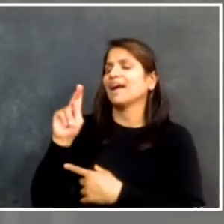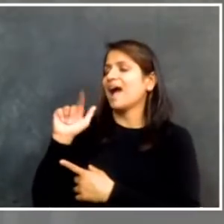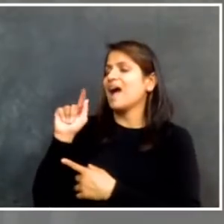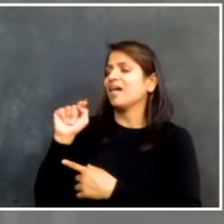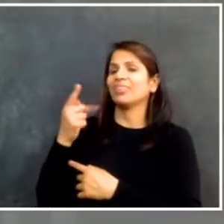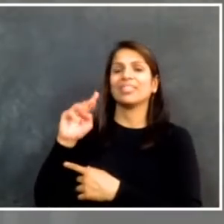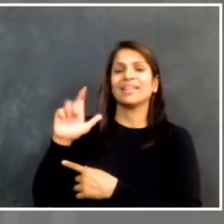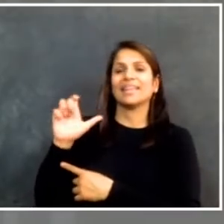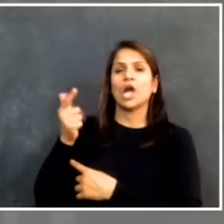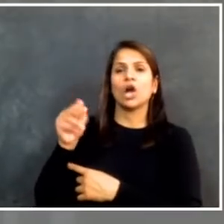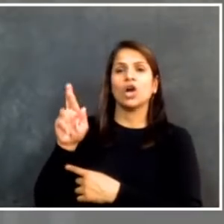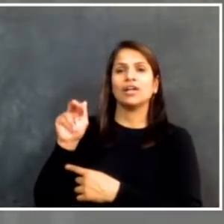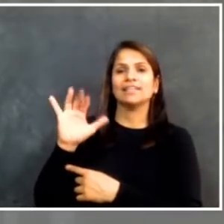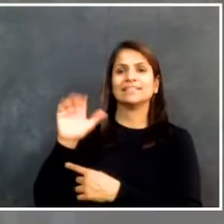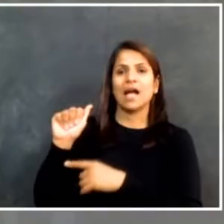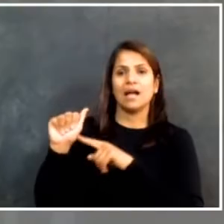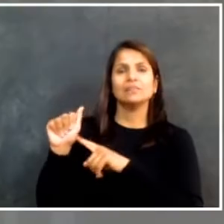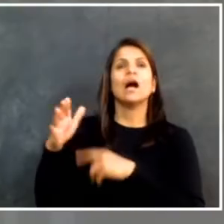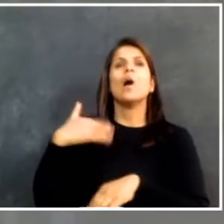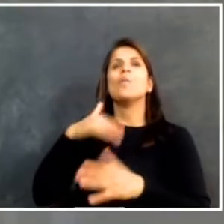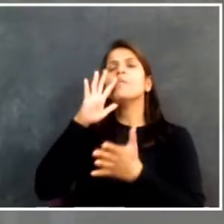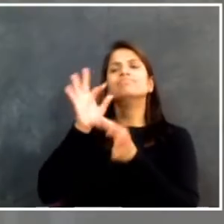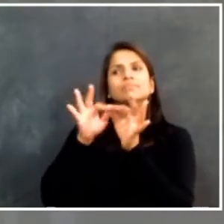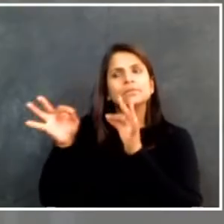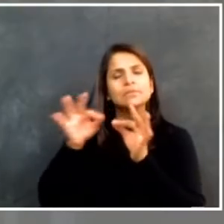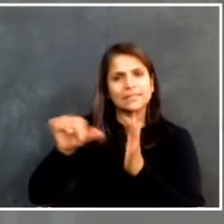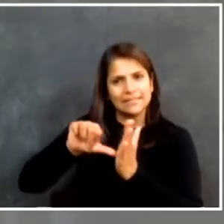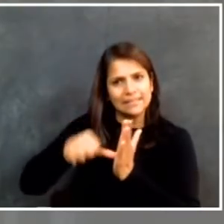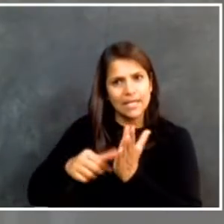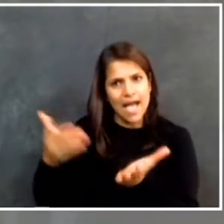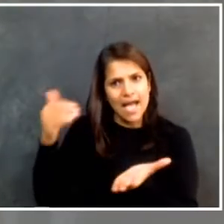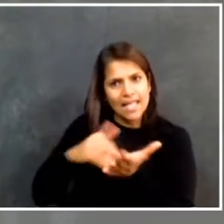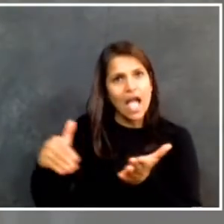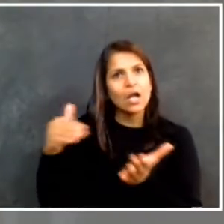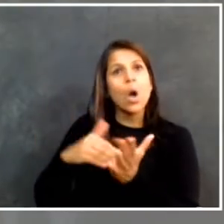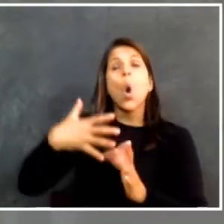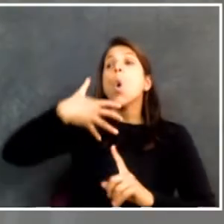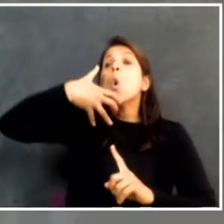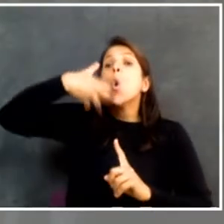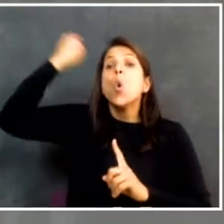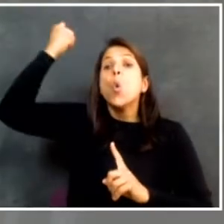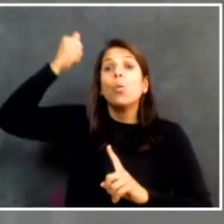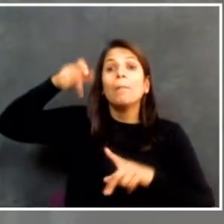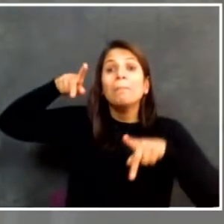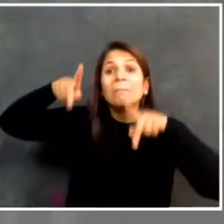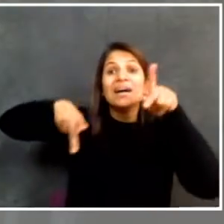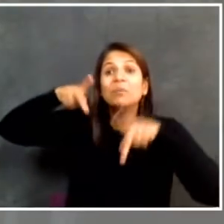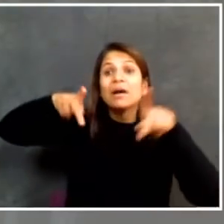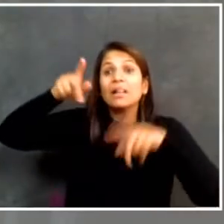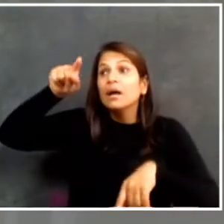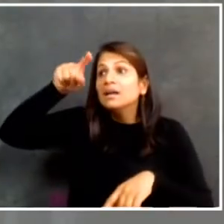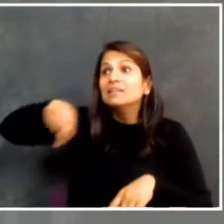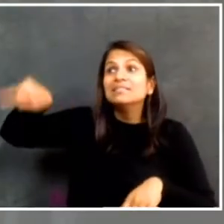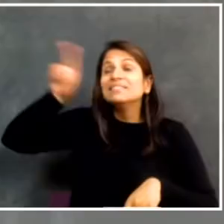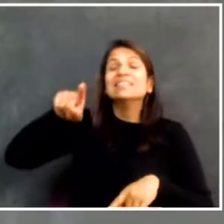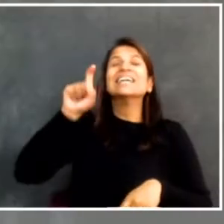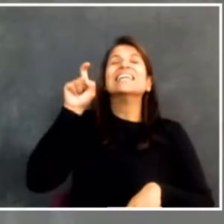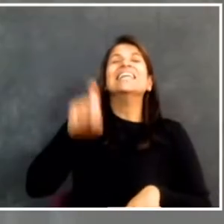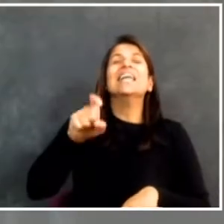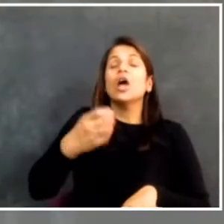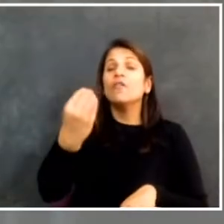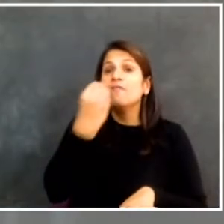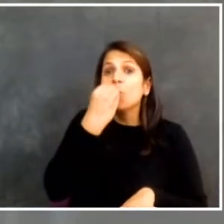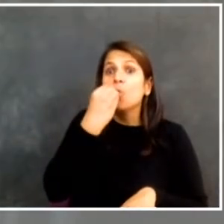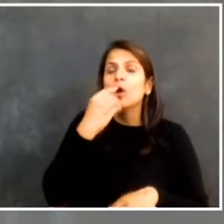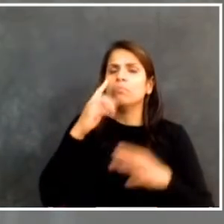nyc.gov/getfood. As we move forward, we will continue to strengthen all of our systems to support that delivery mechanism, both through